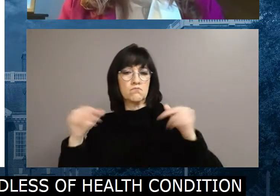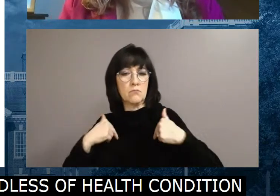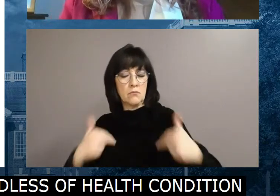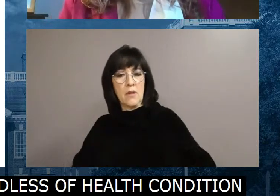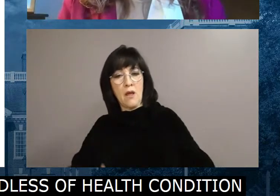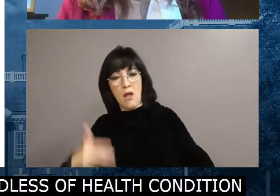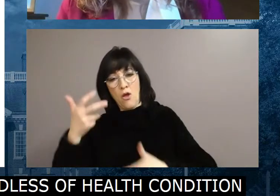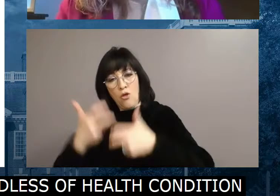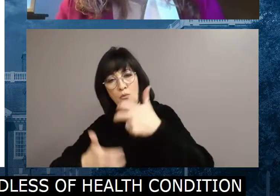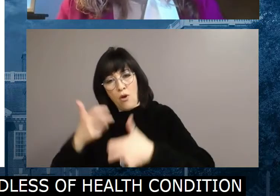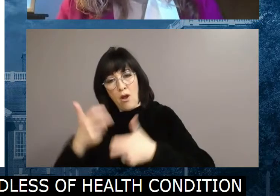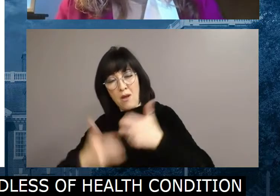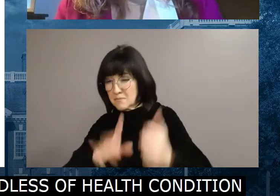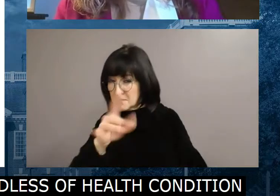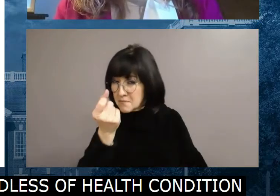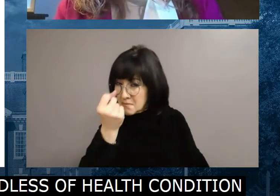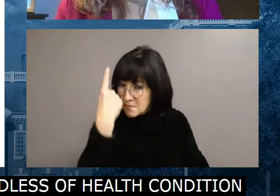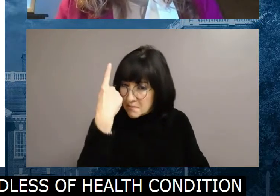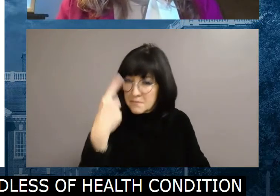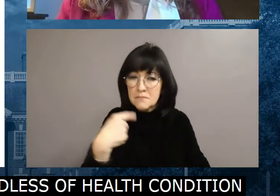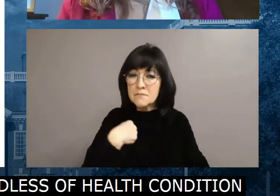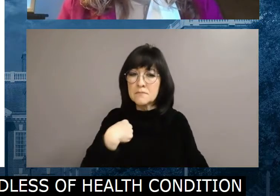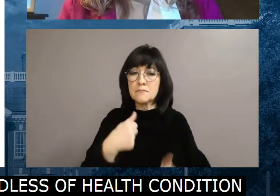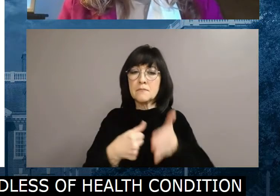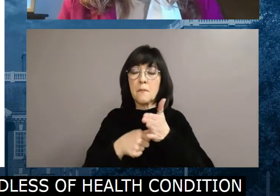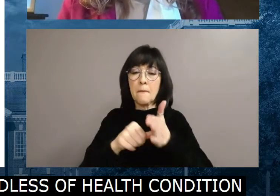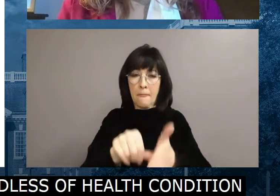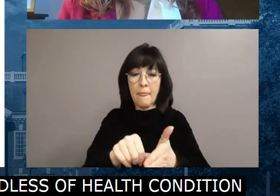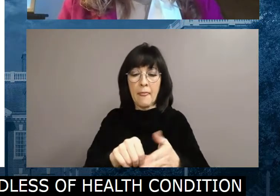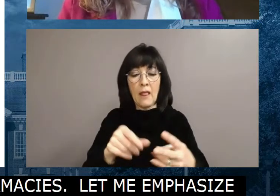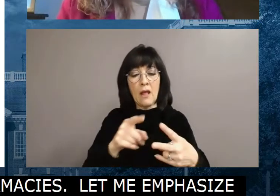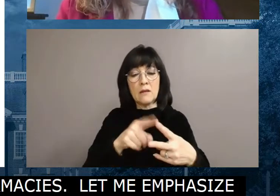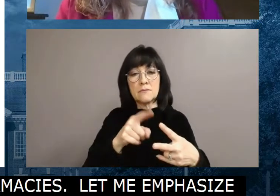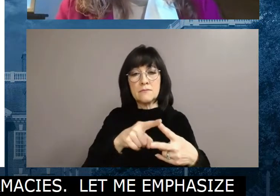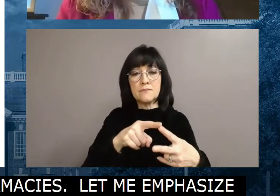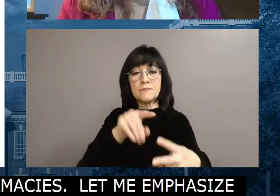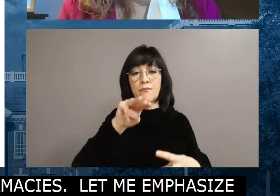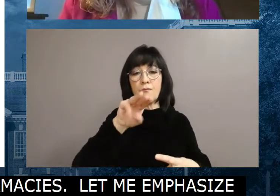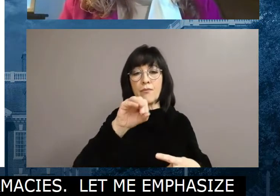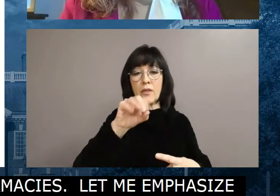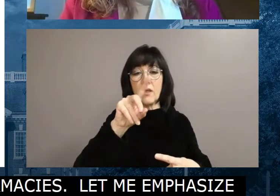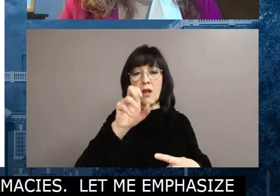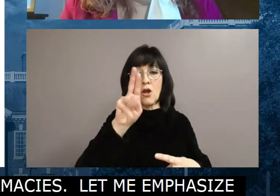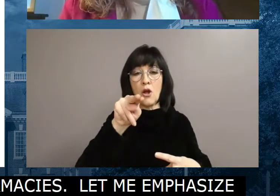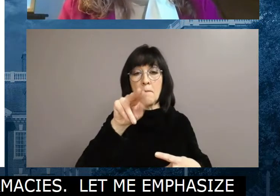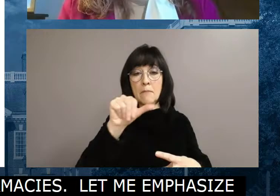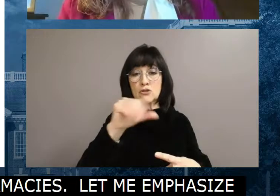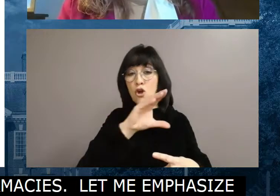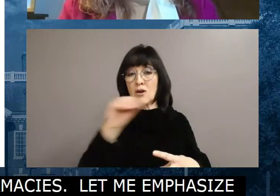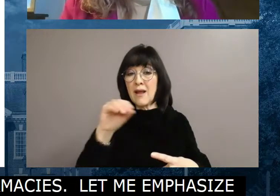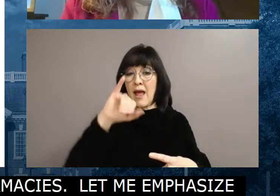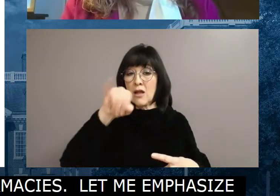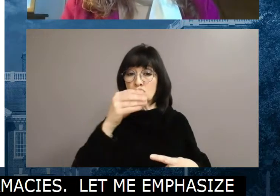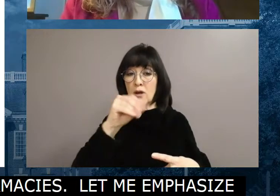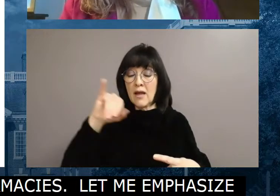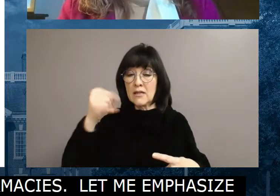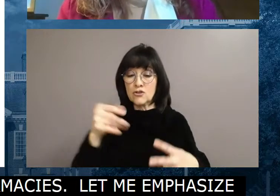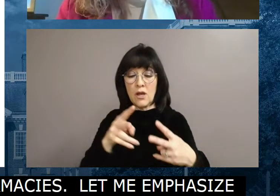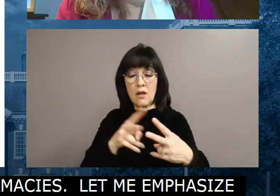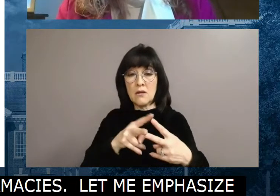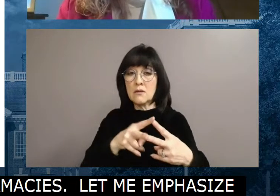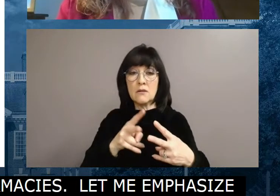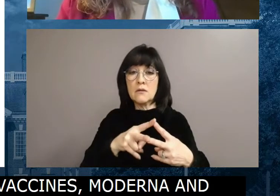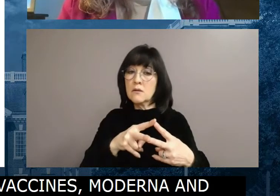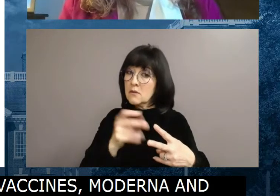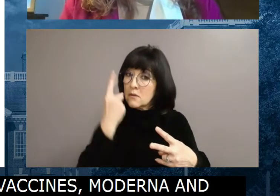here. 2 of our vaccines, Moderna and Johnson & Johnson, are for 18 and up. So for those 16 and 17-year-olds